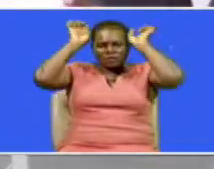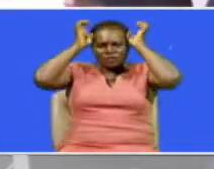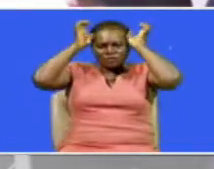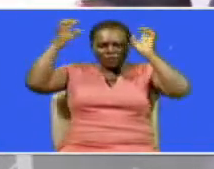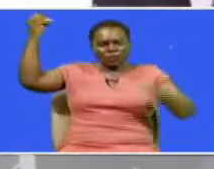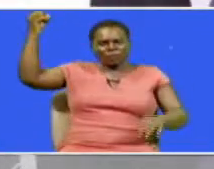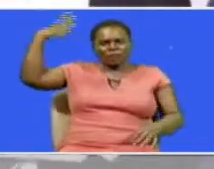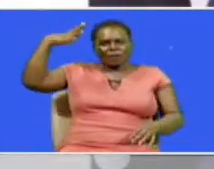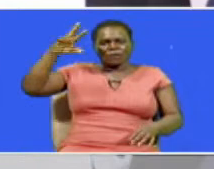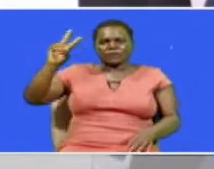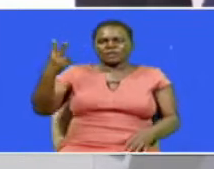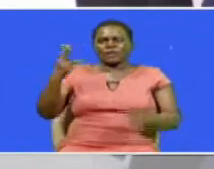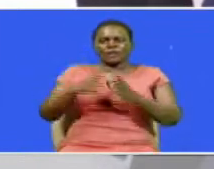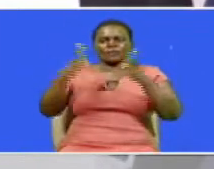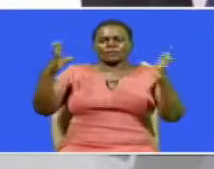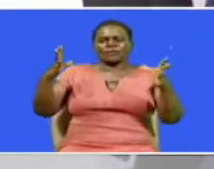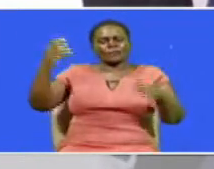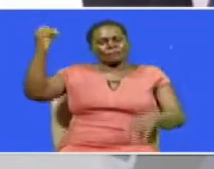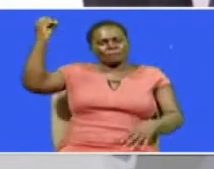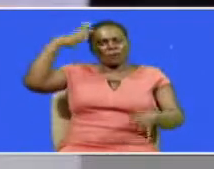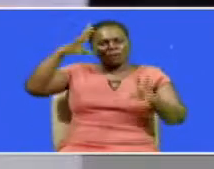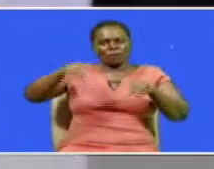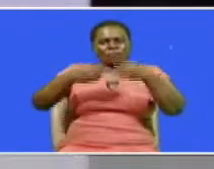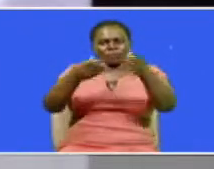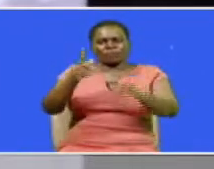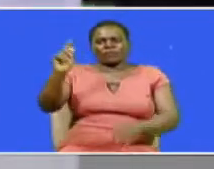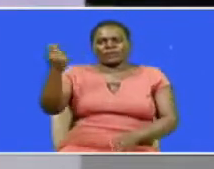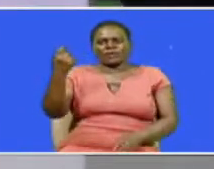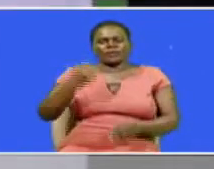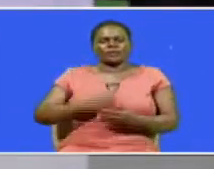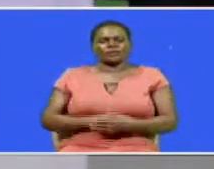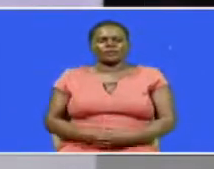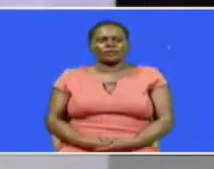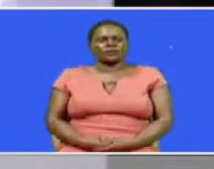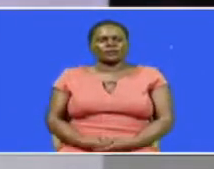Electric Power will be the second largest power supplier to KPLC.